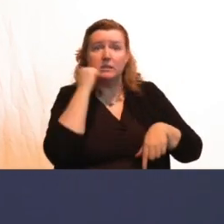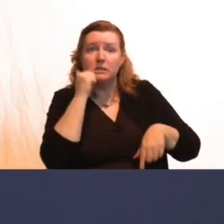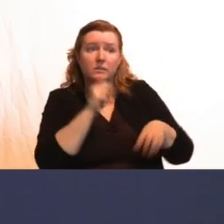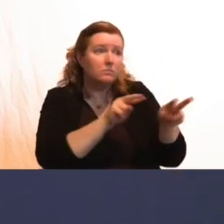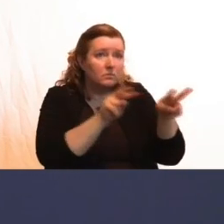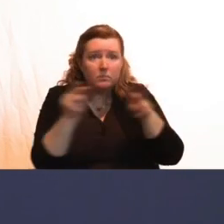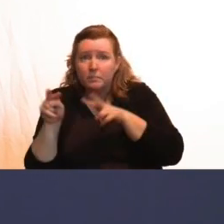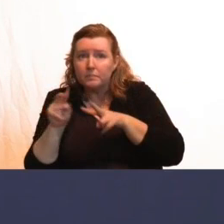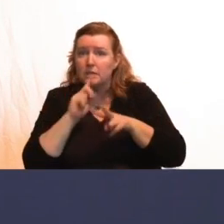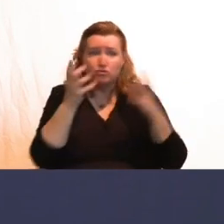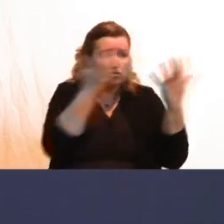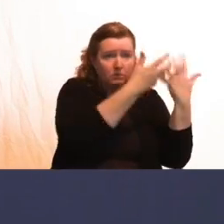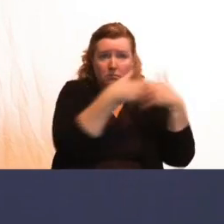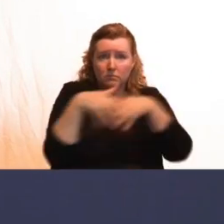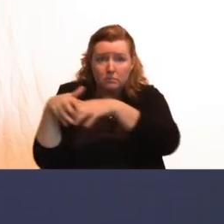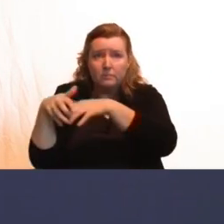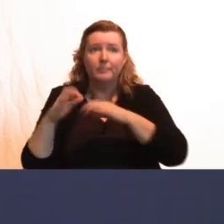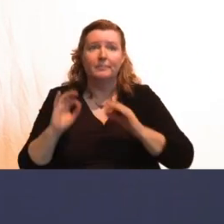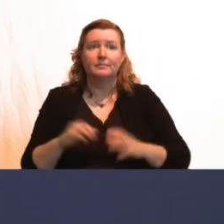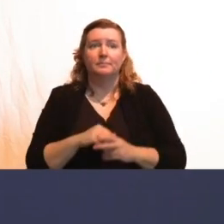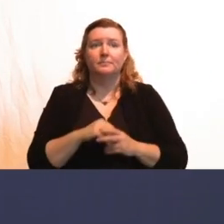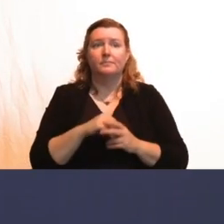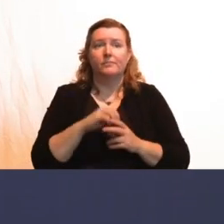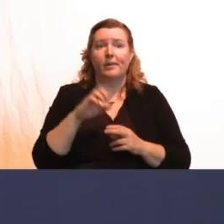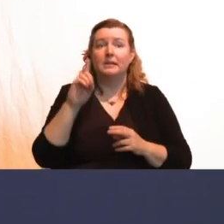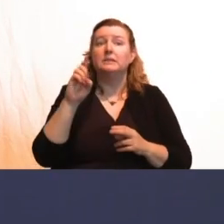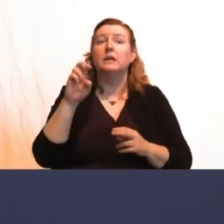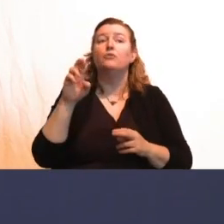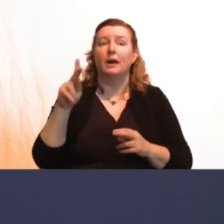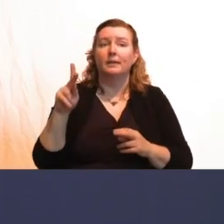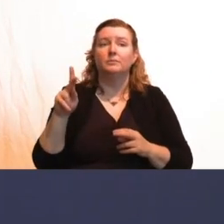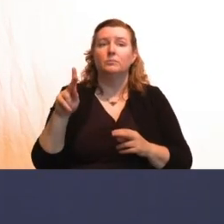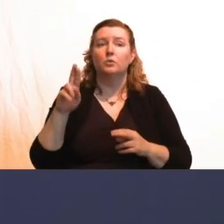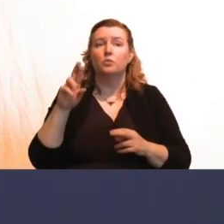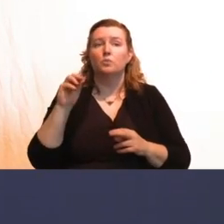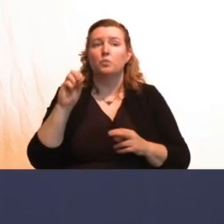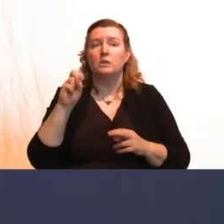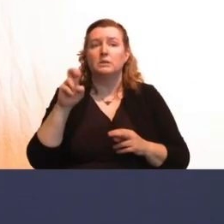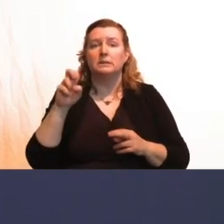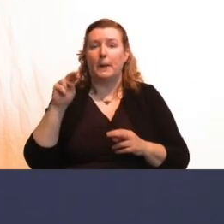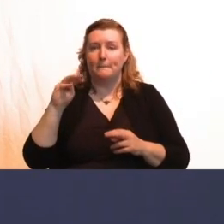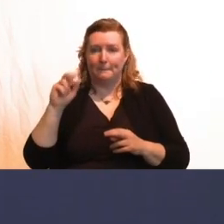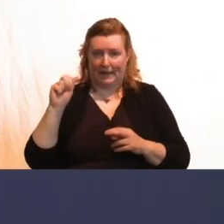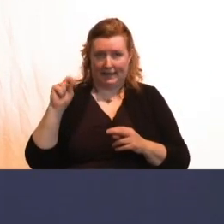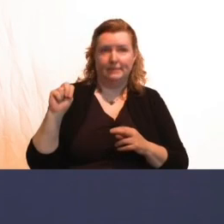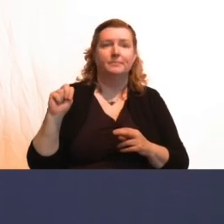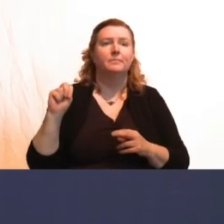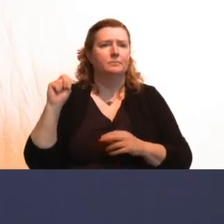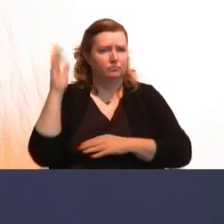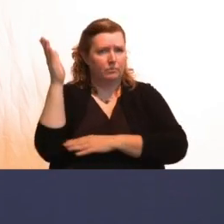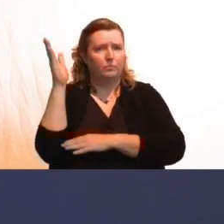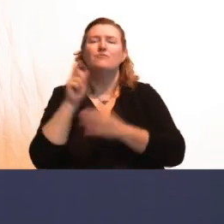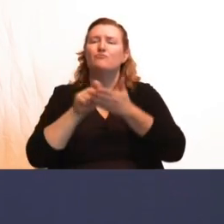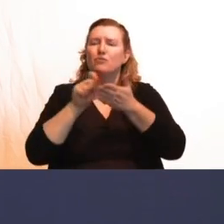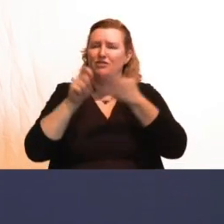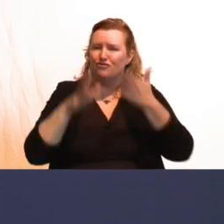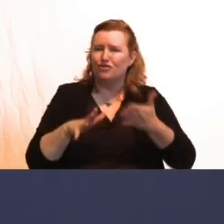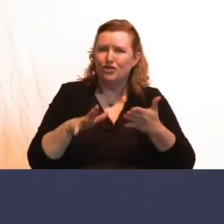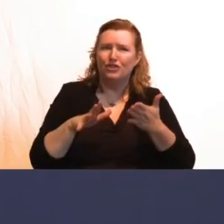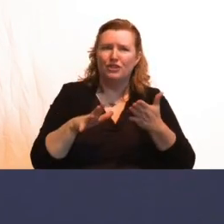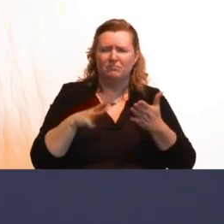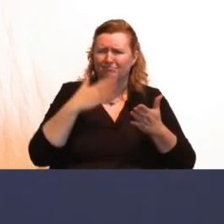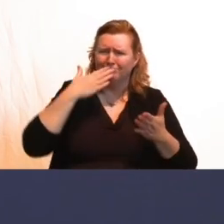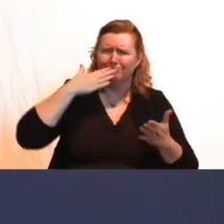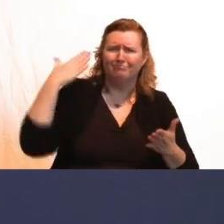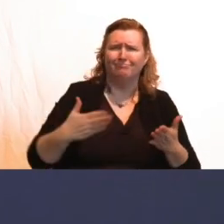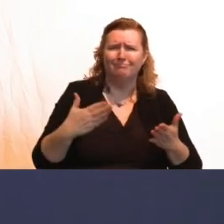over these past 2 years and still does. He and I are working on the budget speech this afternoon together. Meet Patel is a guy you probably never